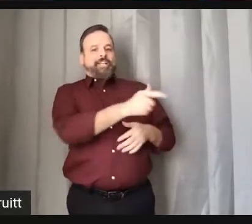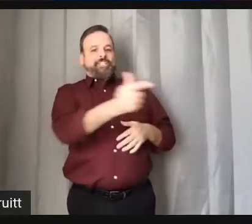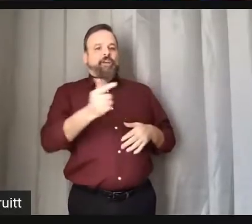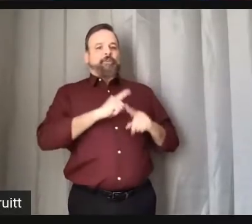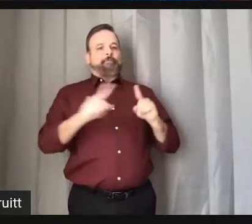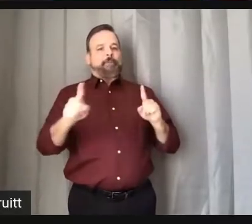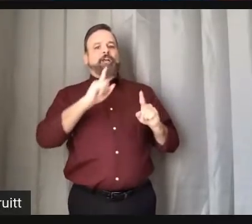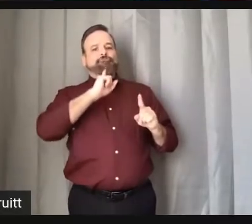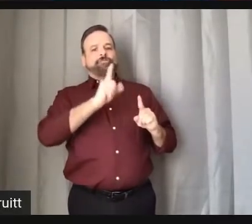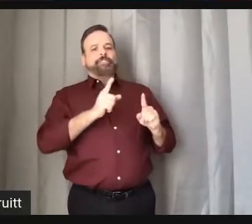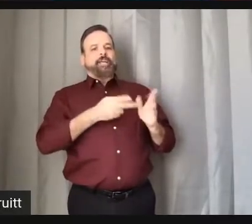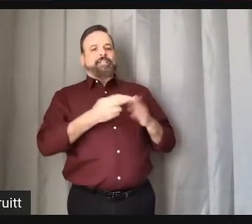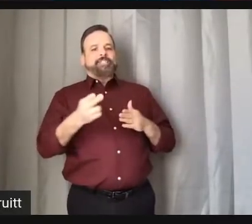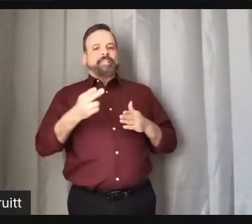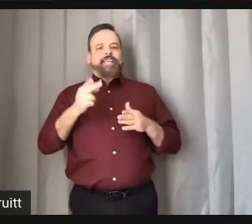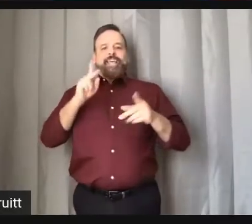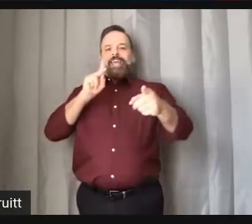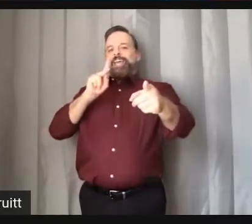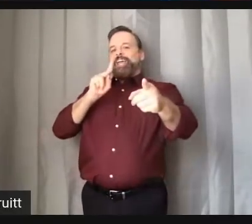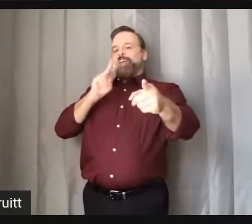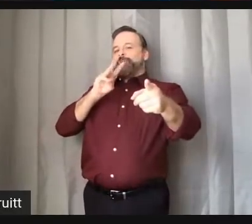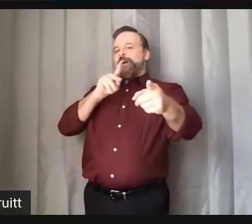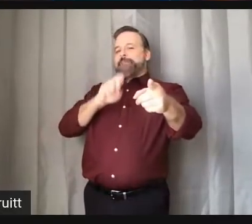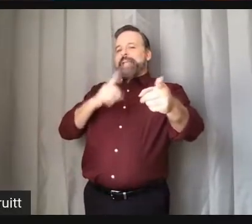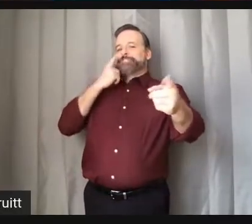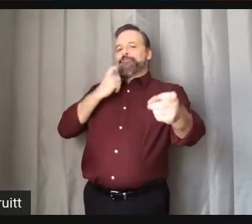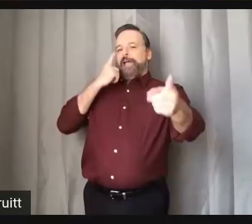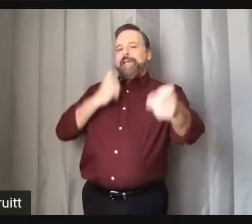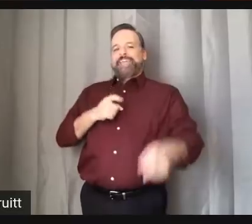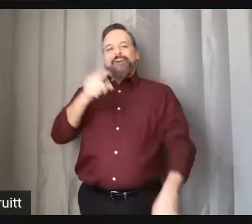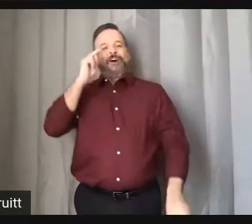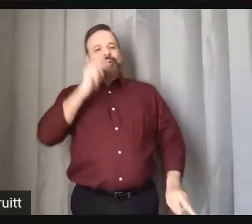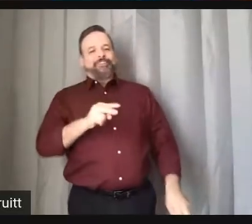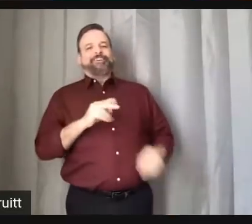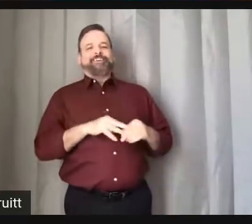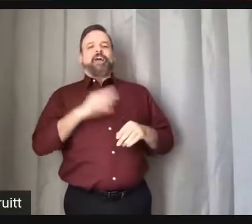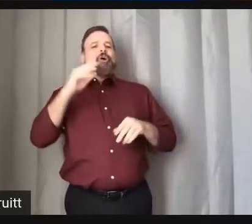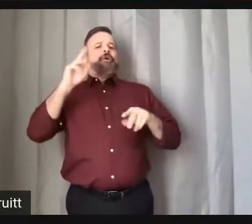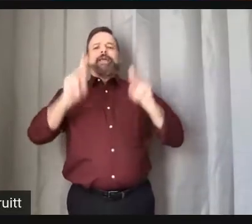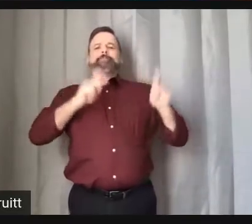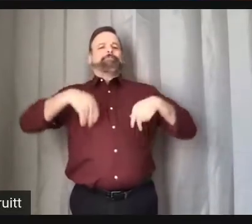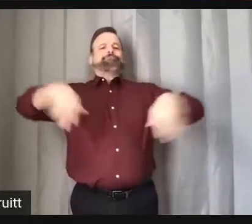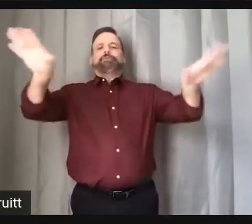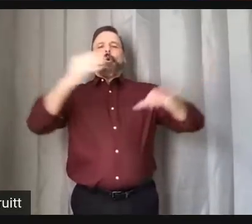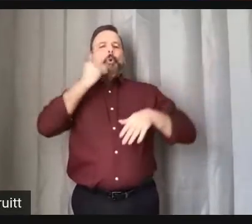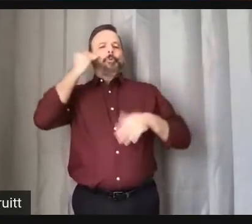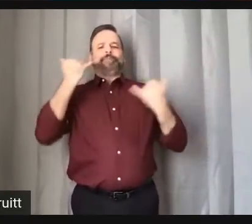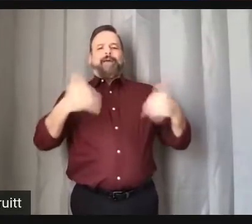like, Kwame's crying. Oh, look at that. Everybody go home.